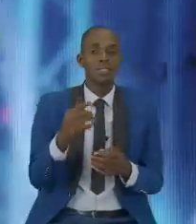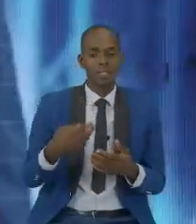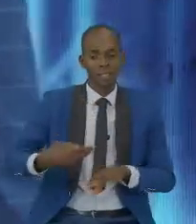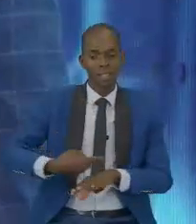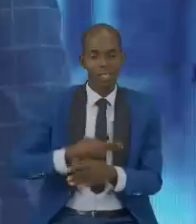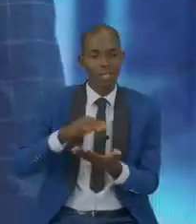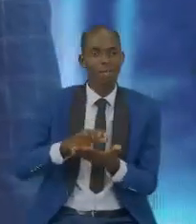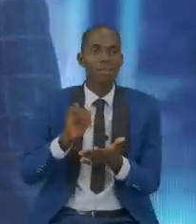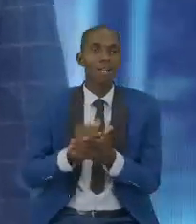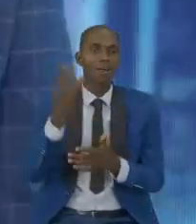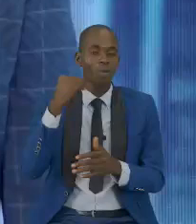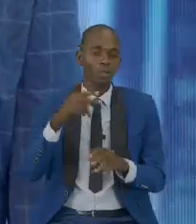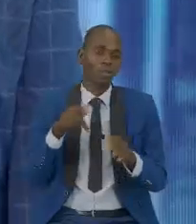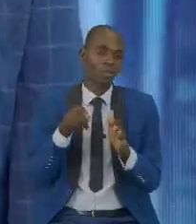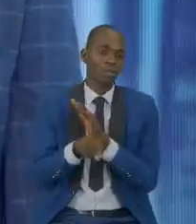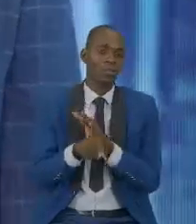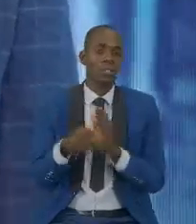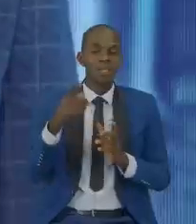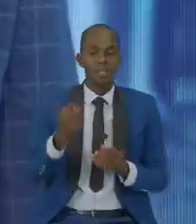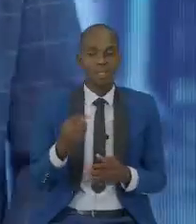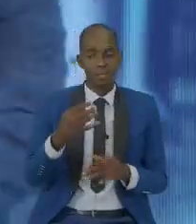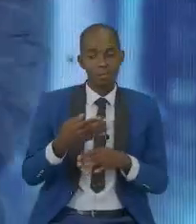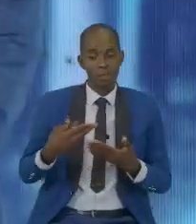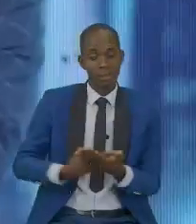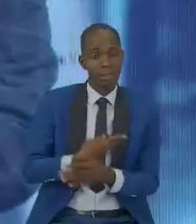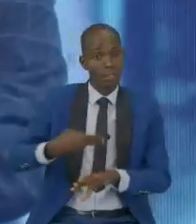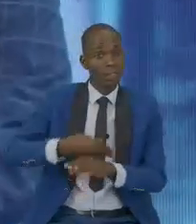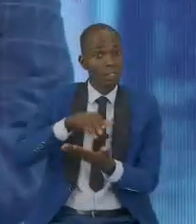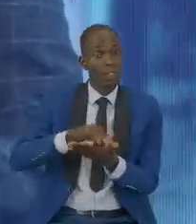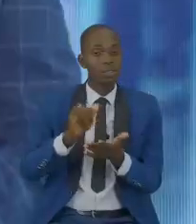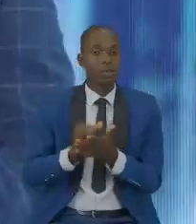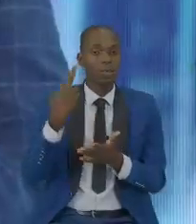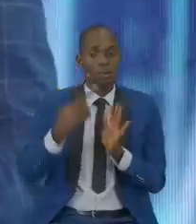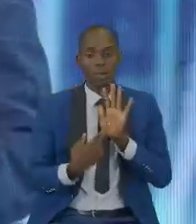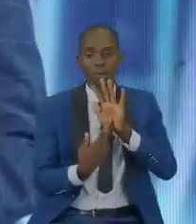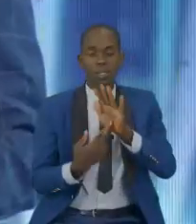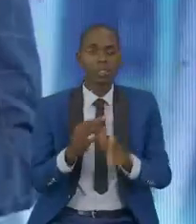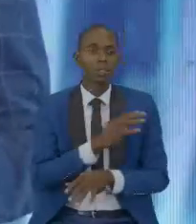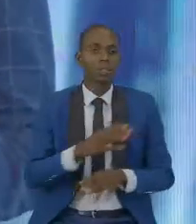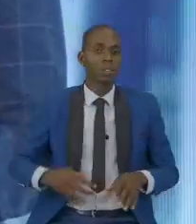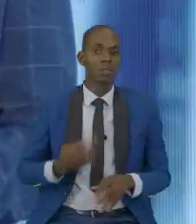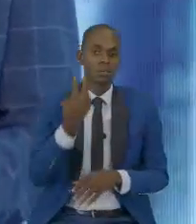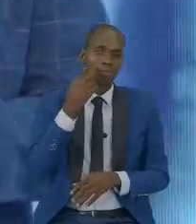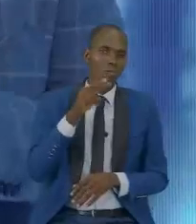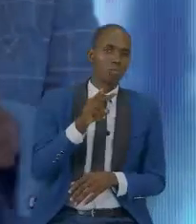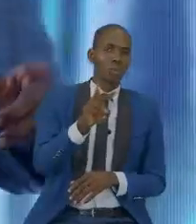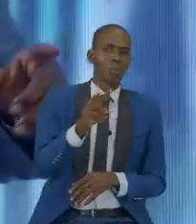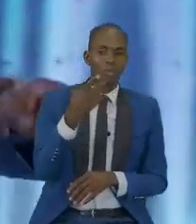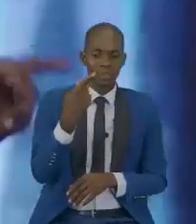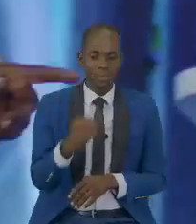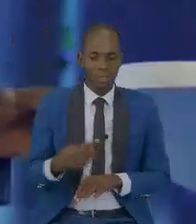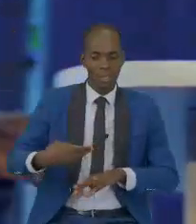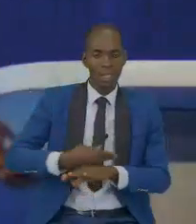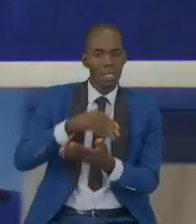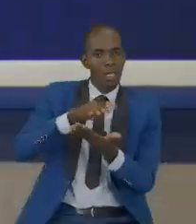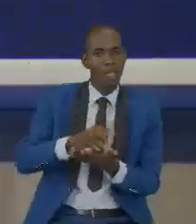The lamb representing Christ, until Christ came, behold the lamb of God. And